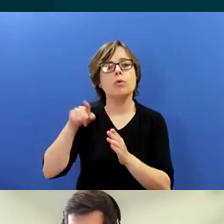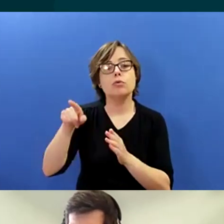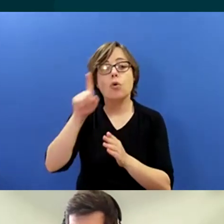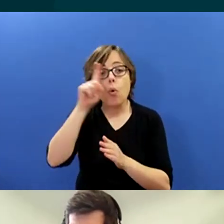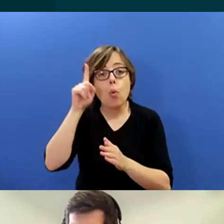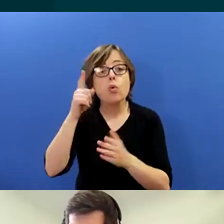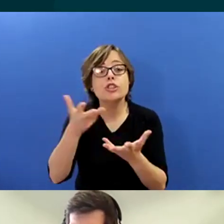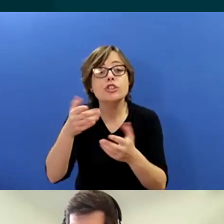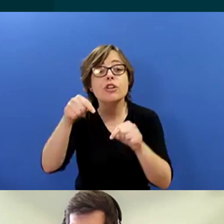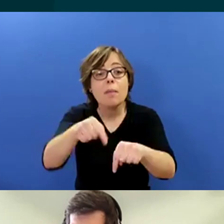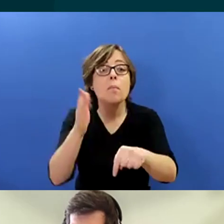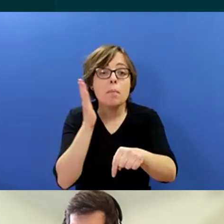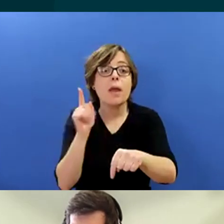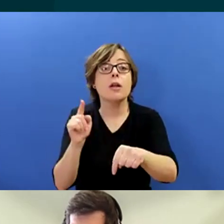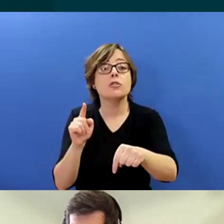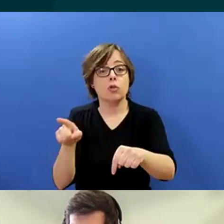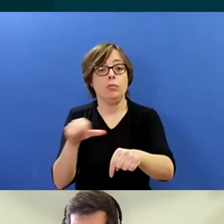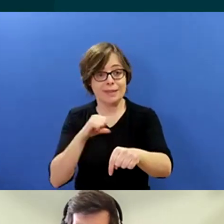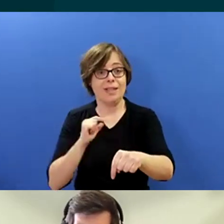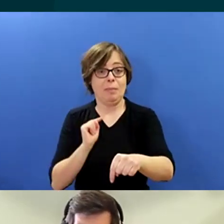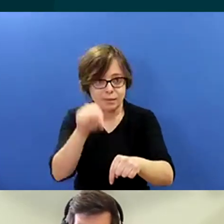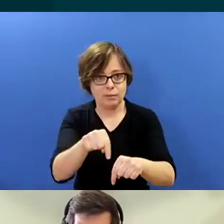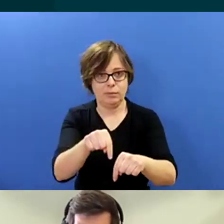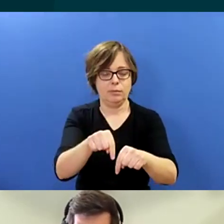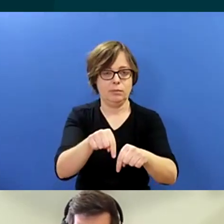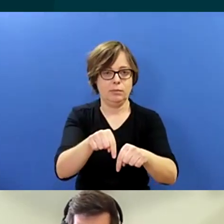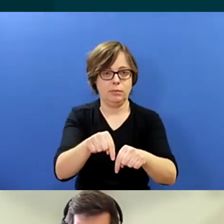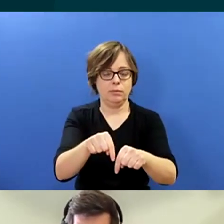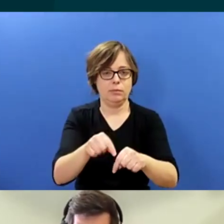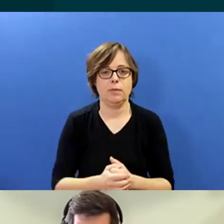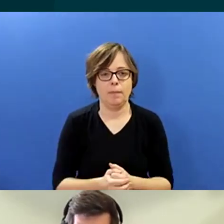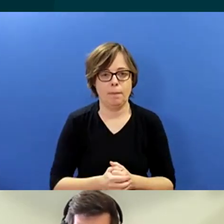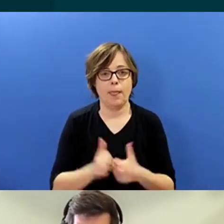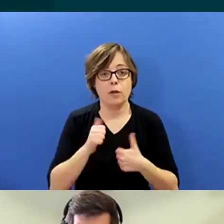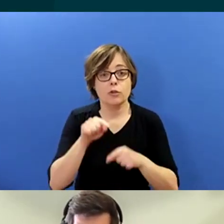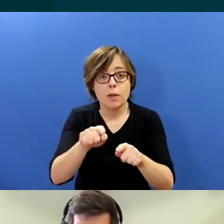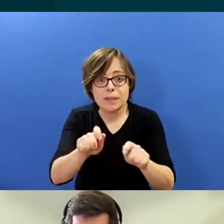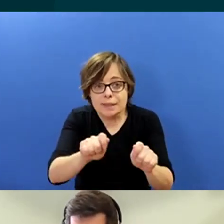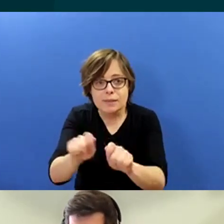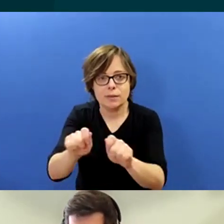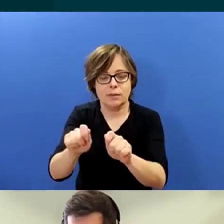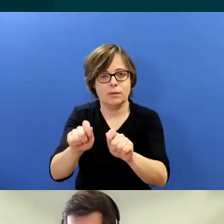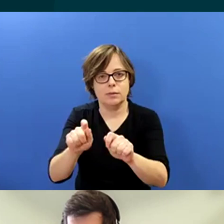to trigger a process within the framework of a participation process.